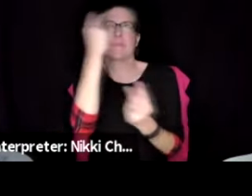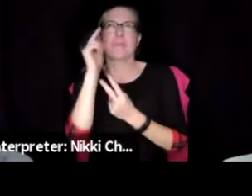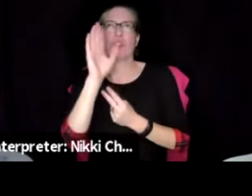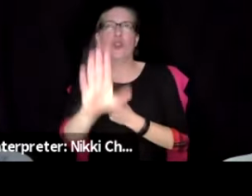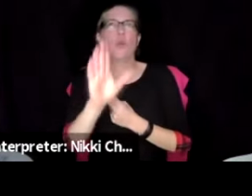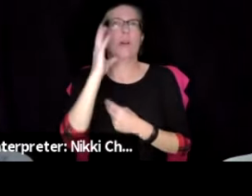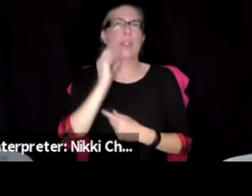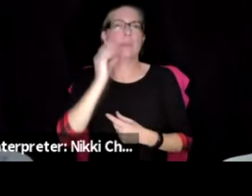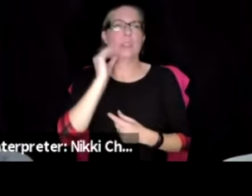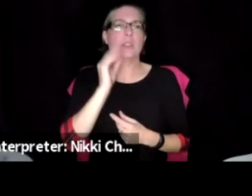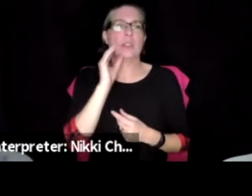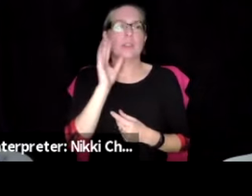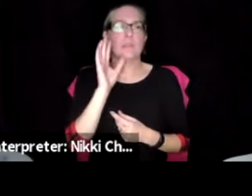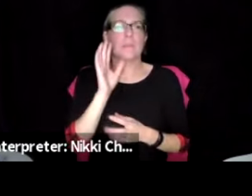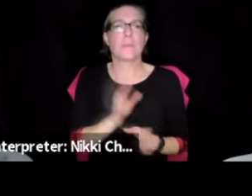what could be.